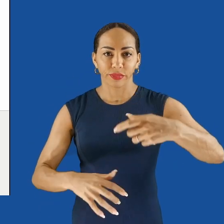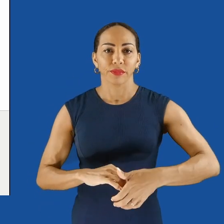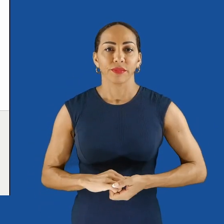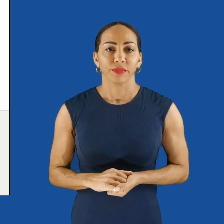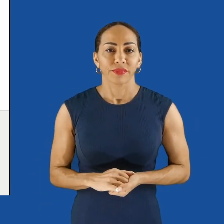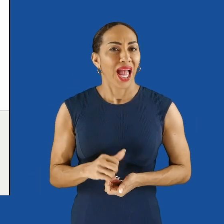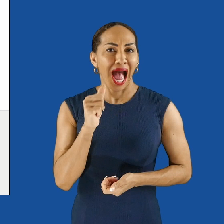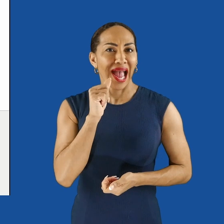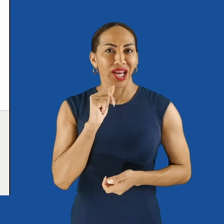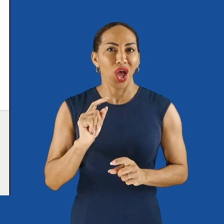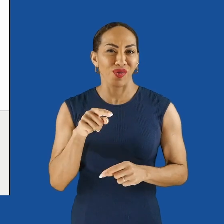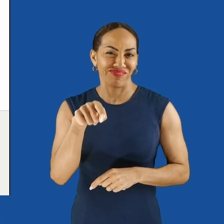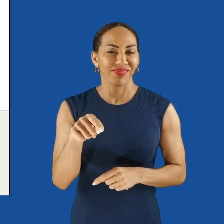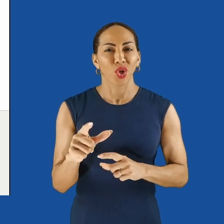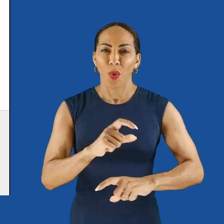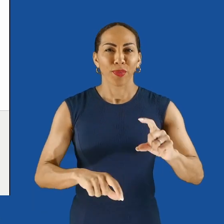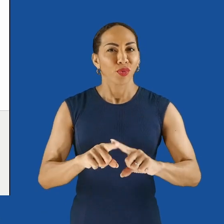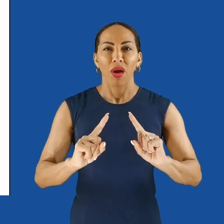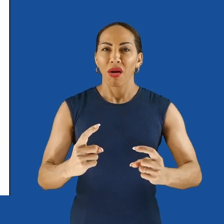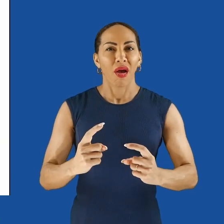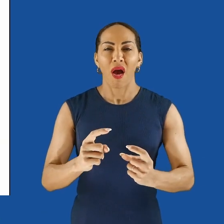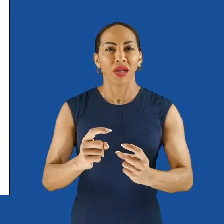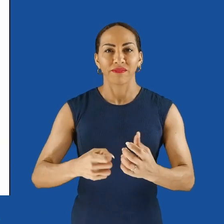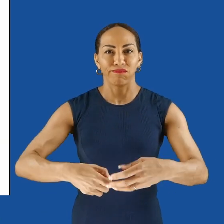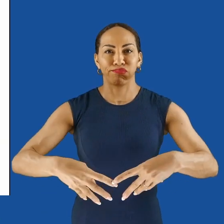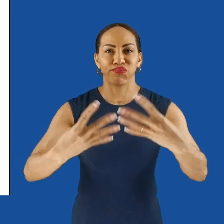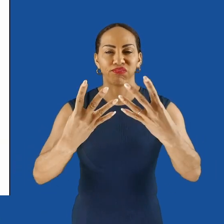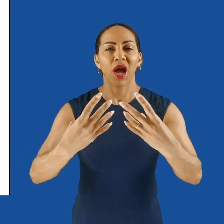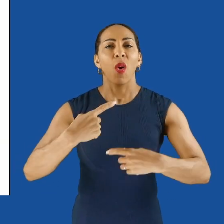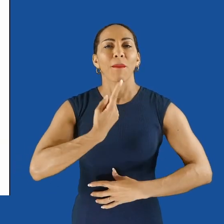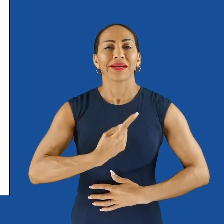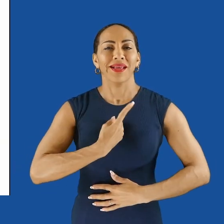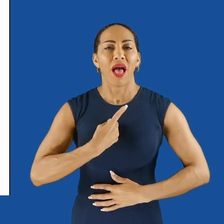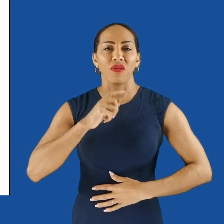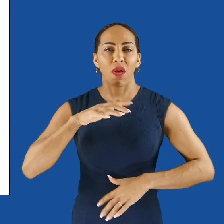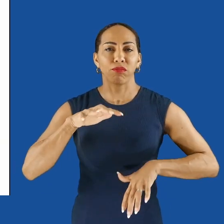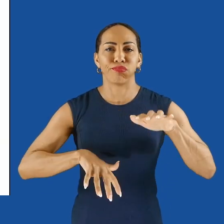Now, I know that it can't be found, so I'm going to click on the tab to enter it manually.